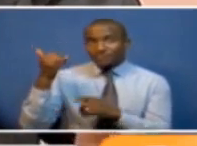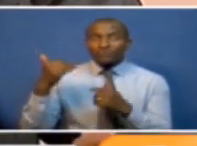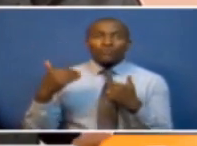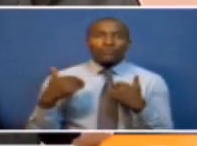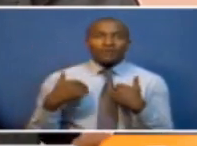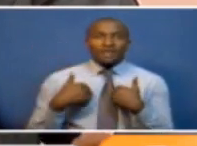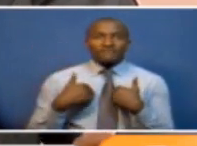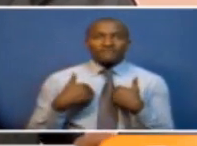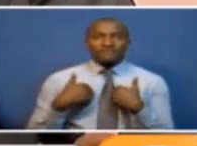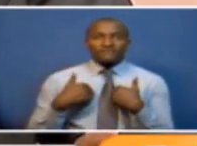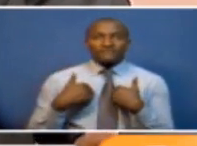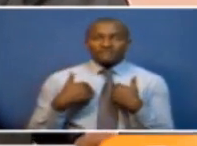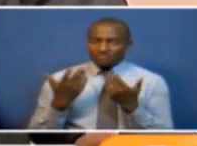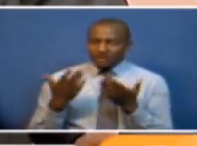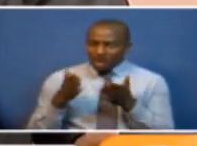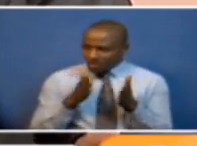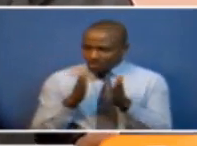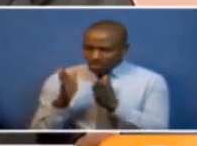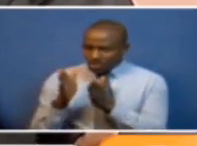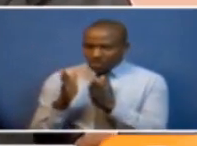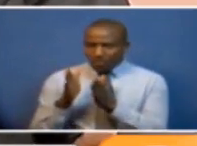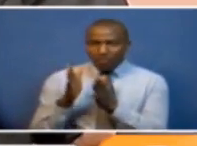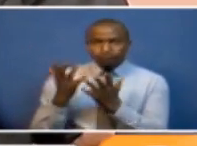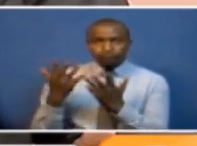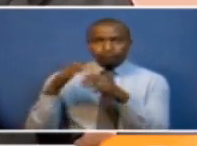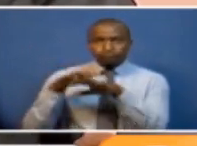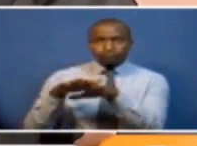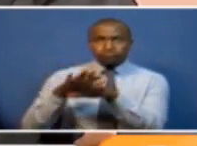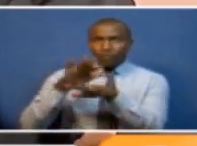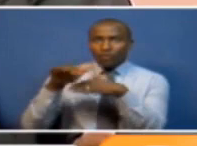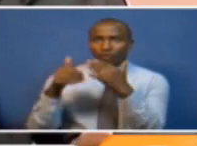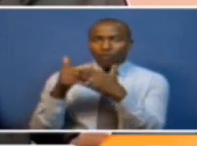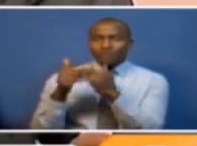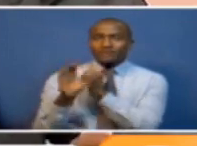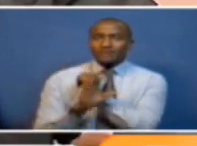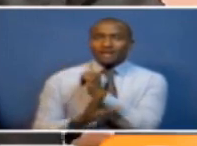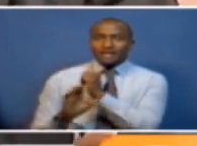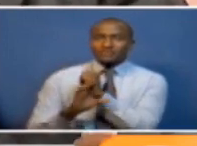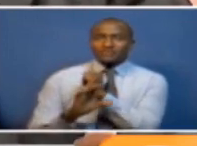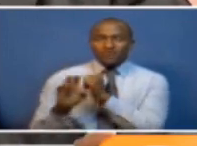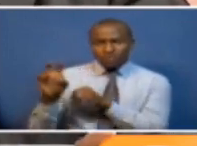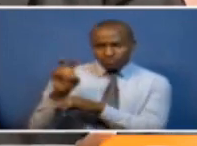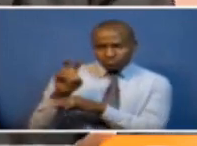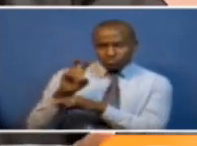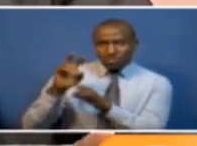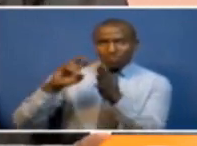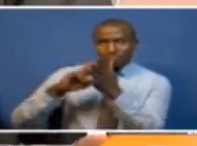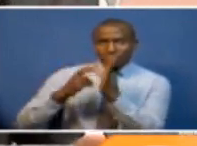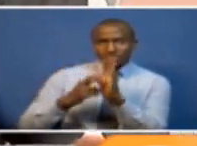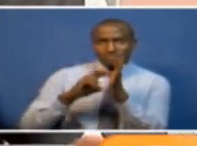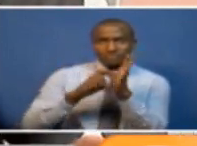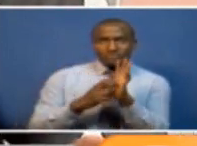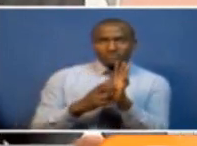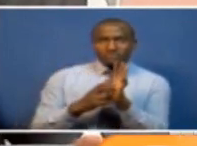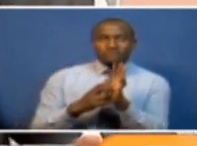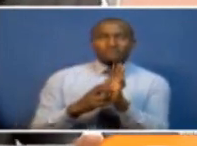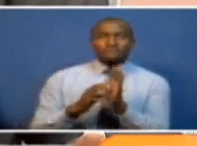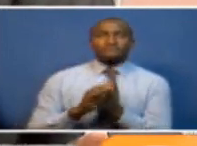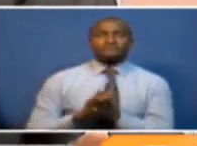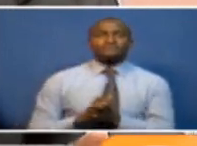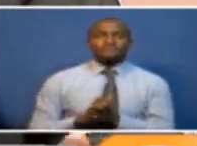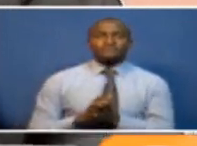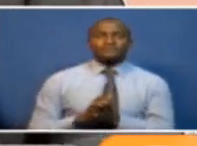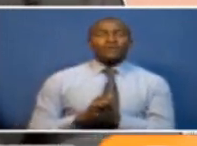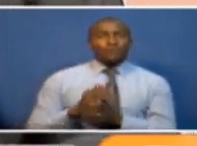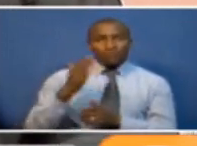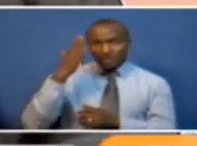a model of integration of all these countries, we monitor all the projects that have to do with integration. Okay. And we do